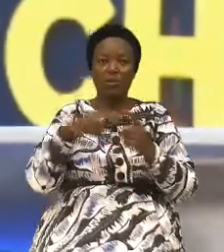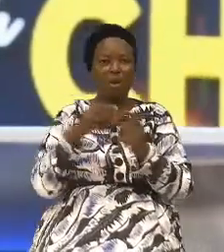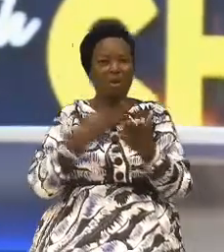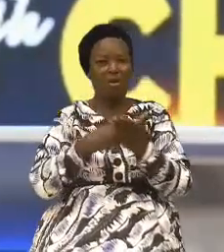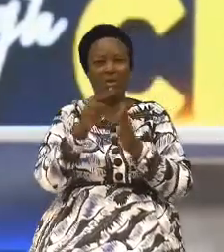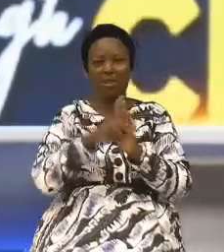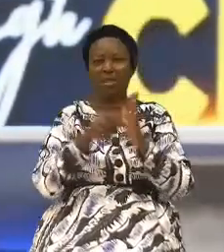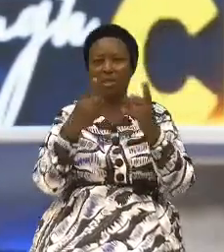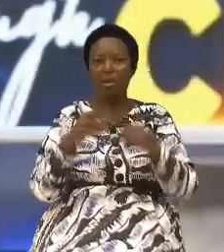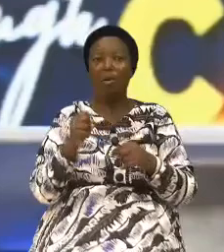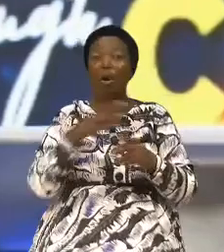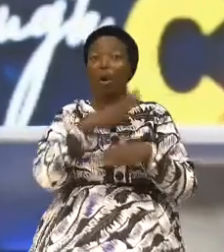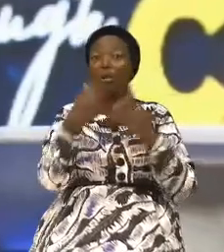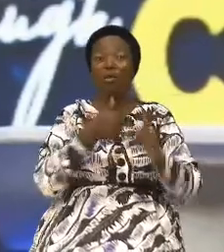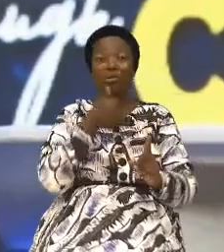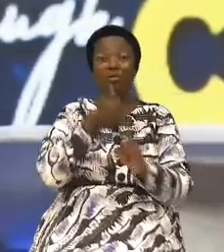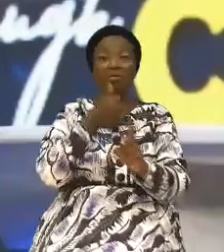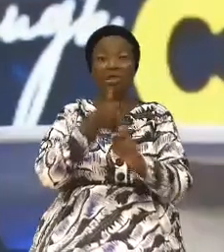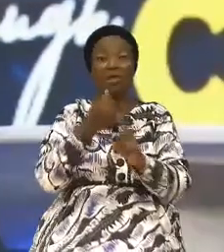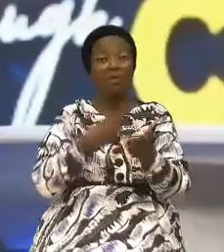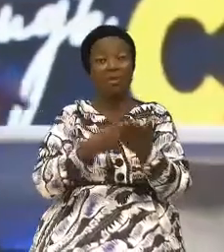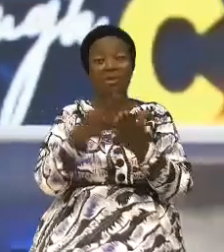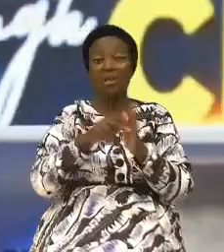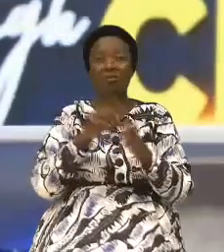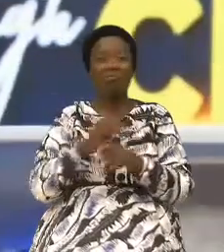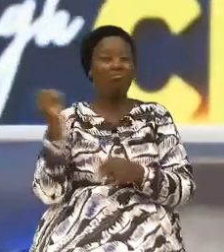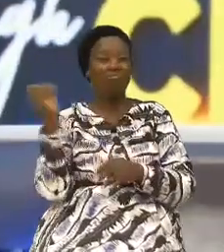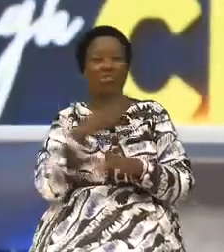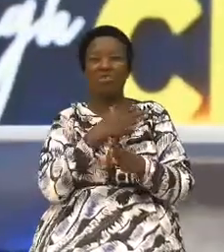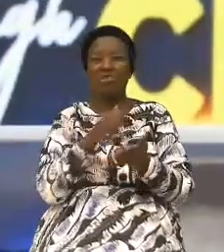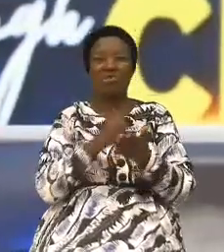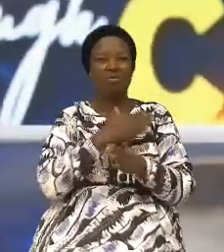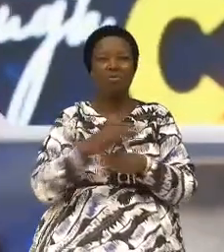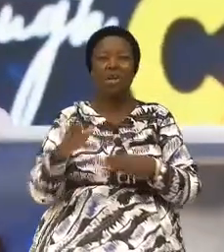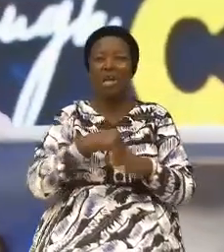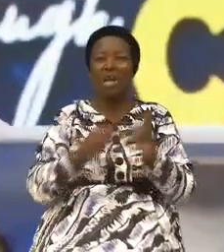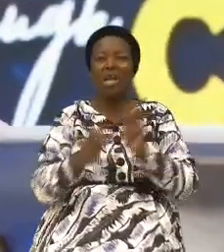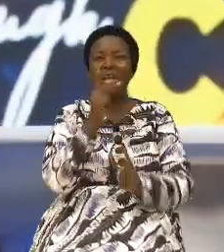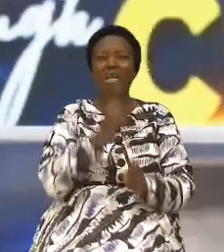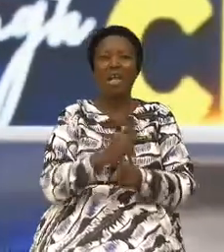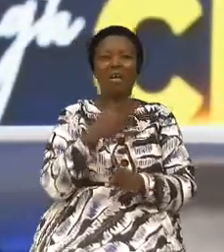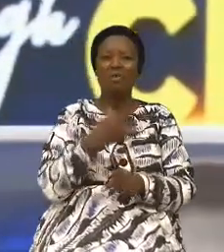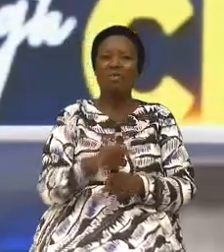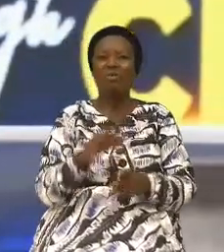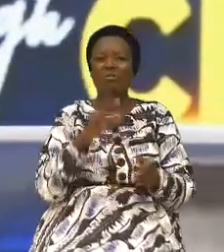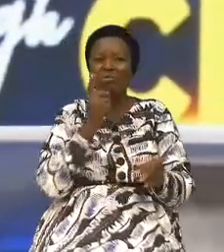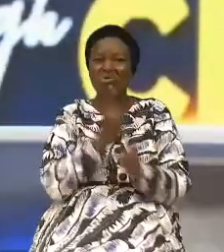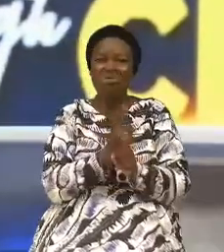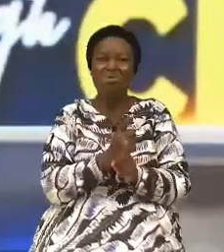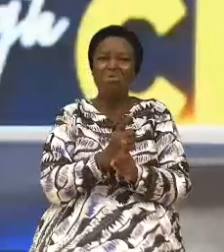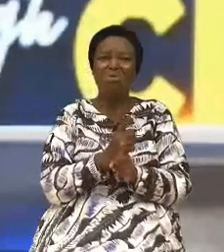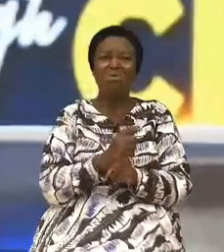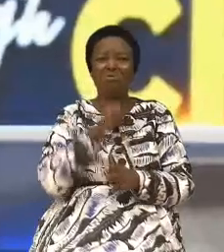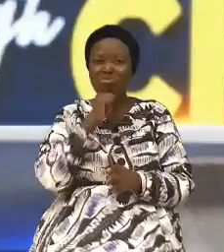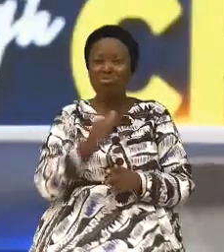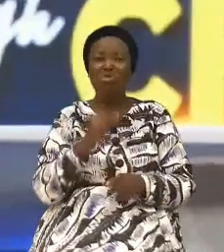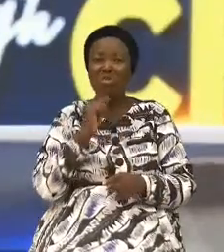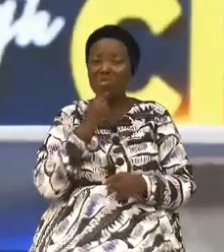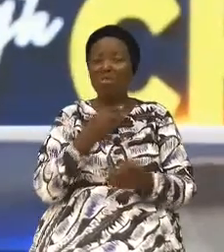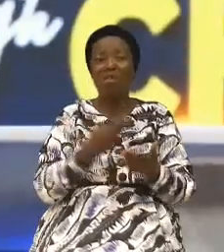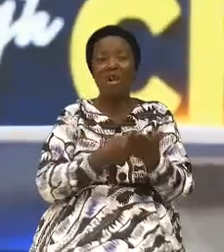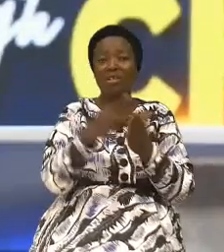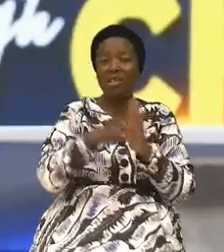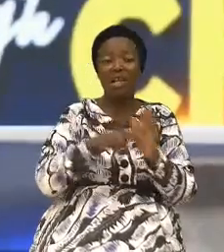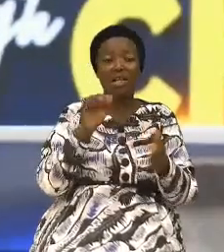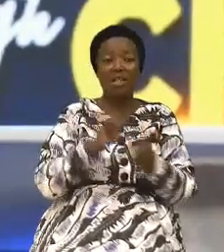the self-righteousness is swept away. The kind of artificial righteousness that cannot get